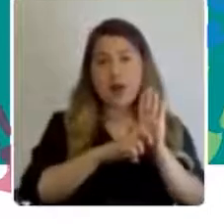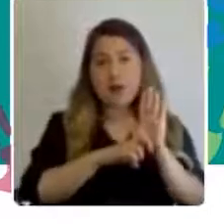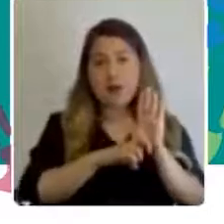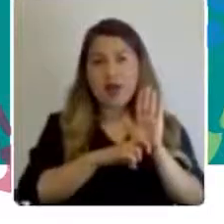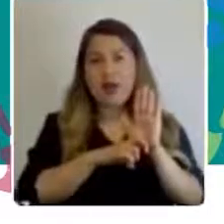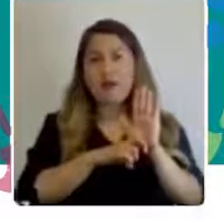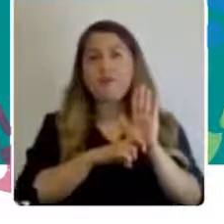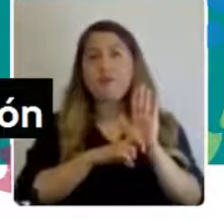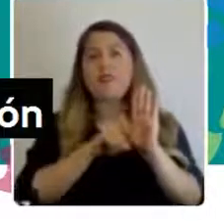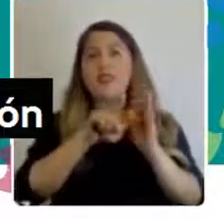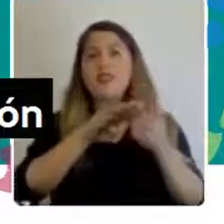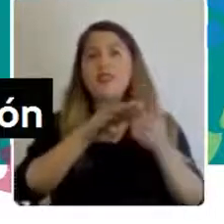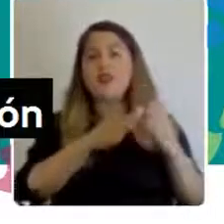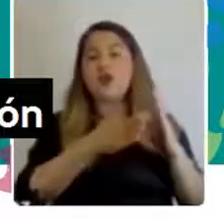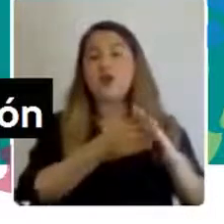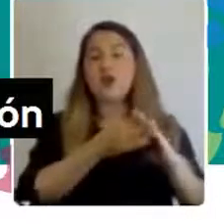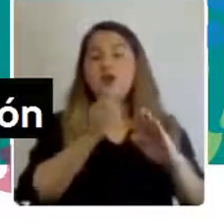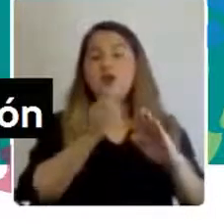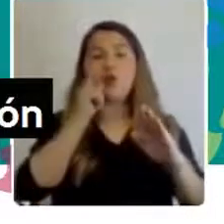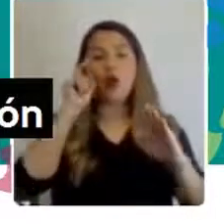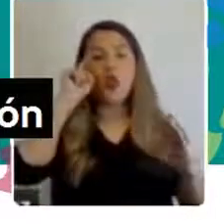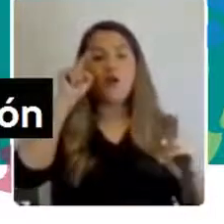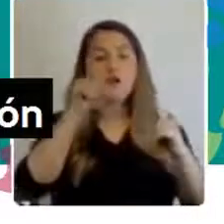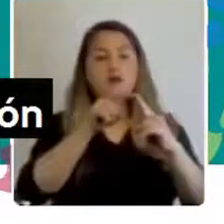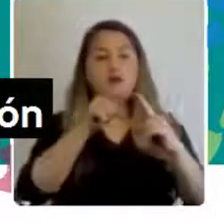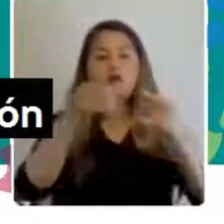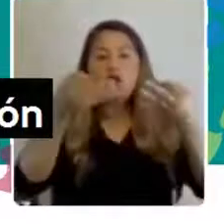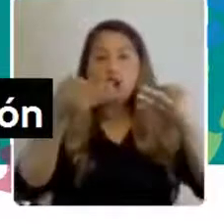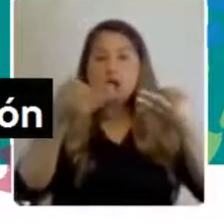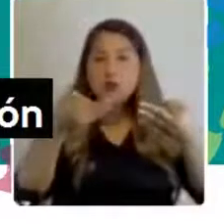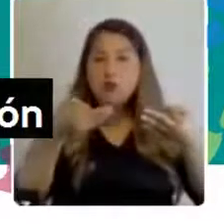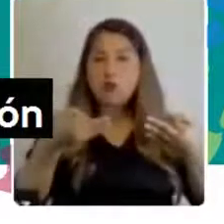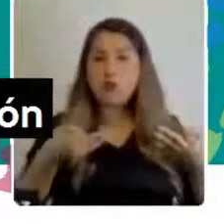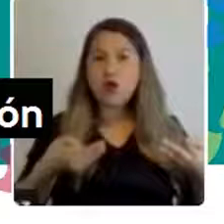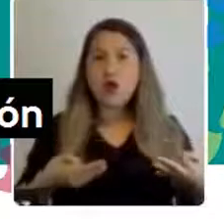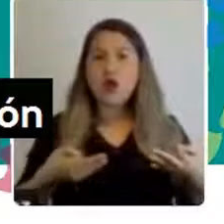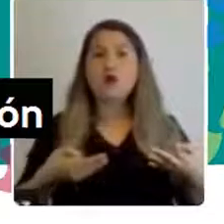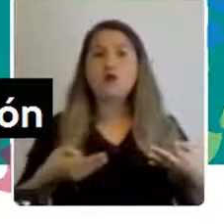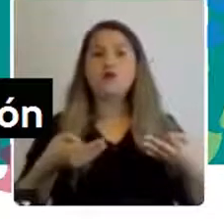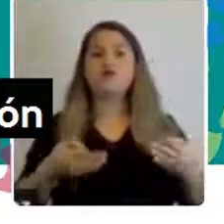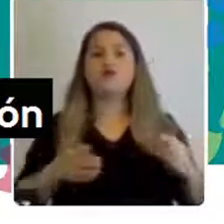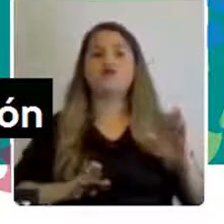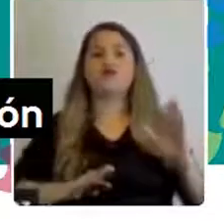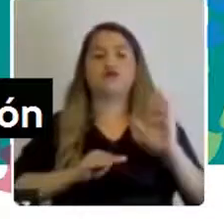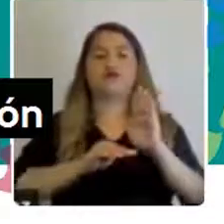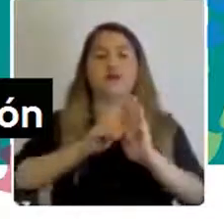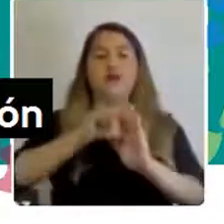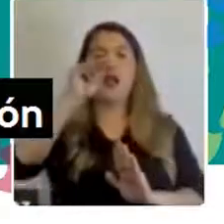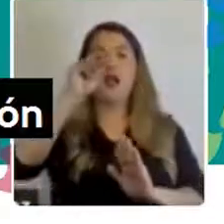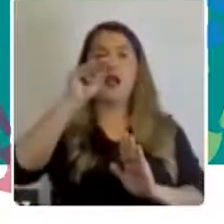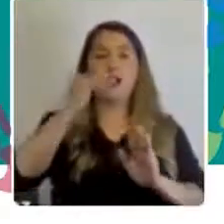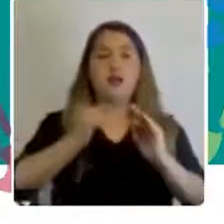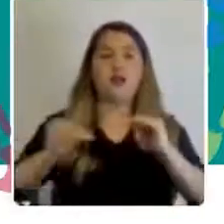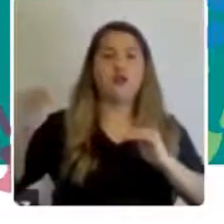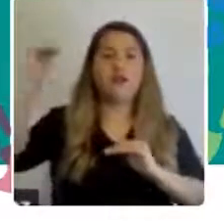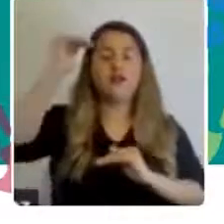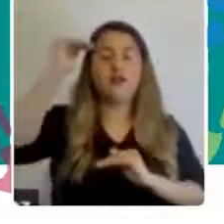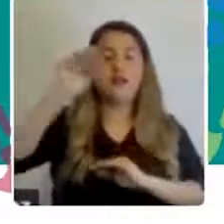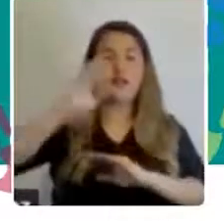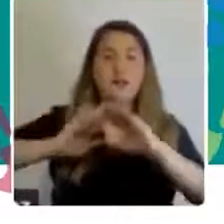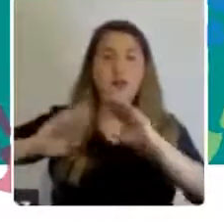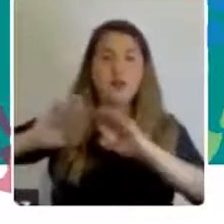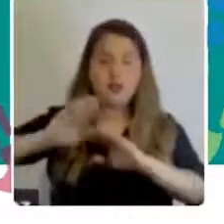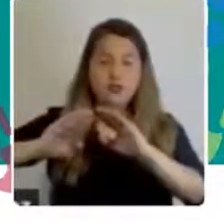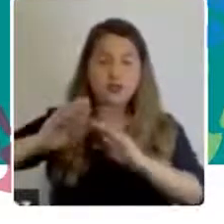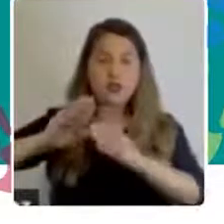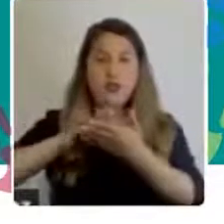this action was to ensure high level of health protection in relation to rare diseases. And this was the